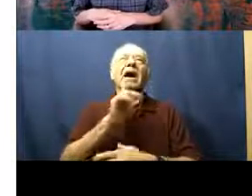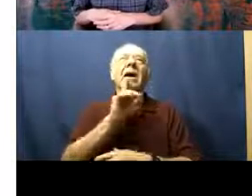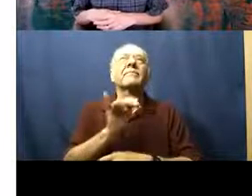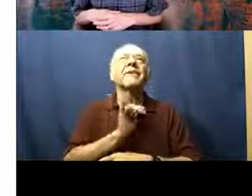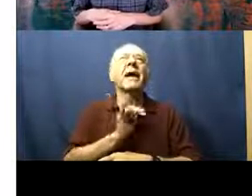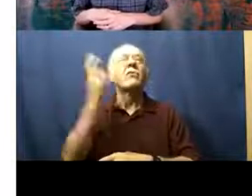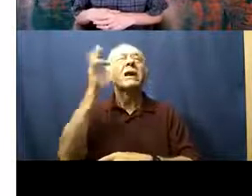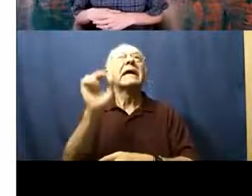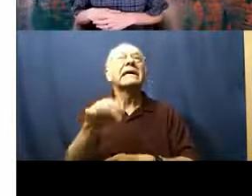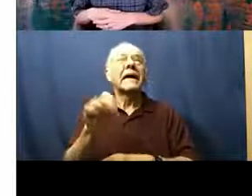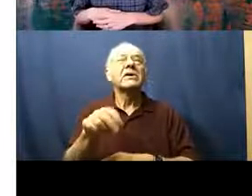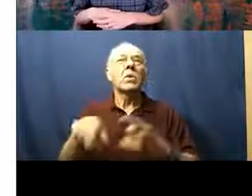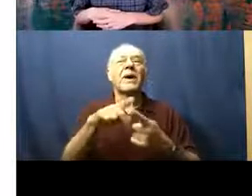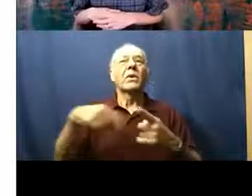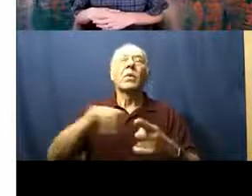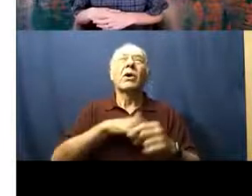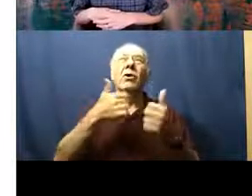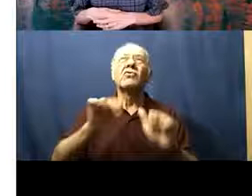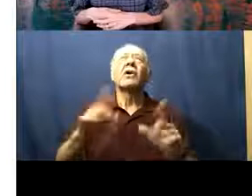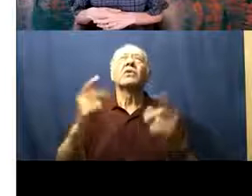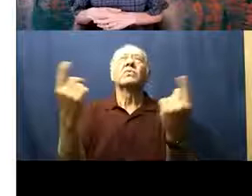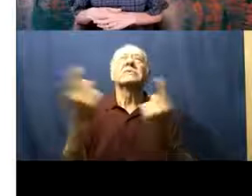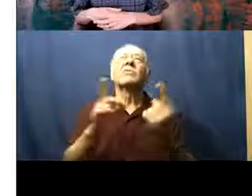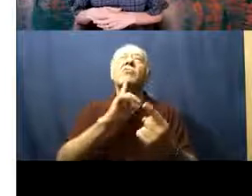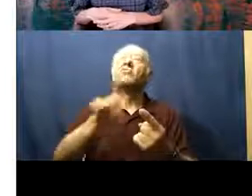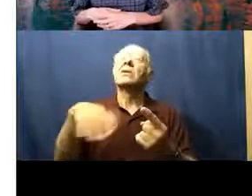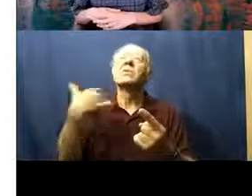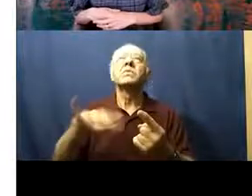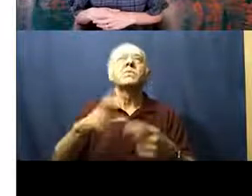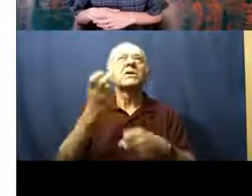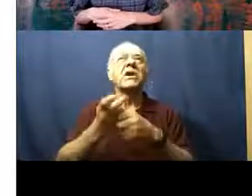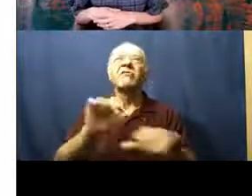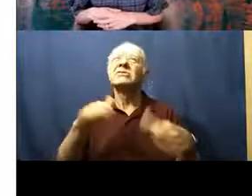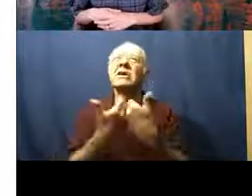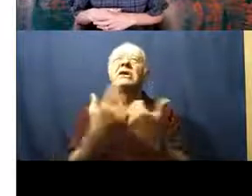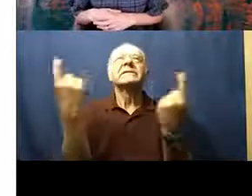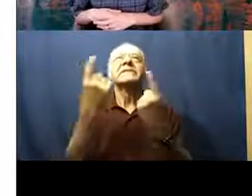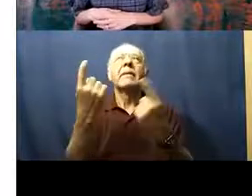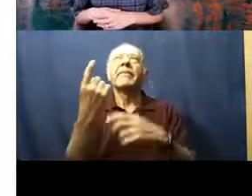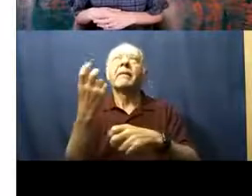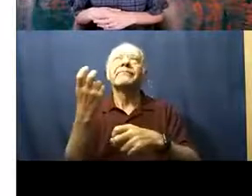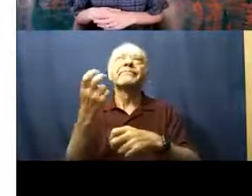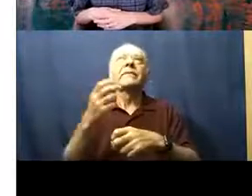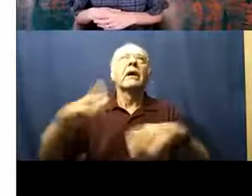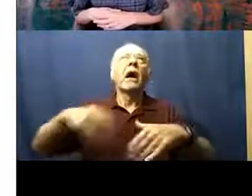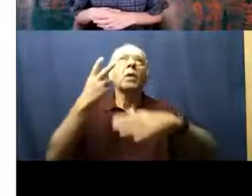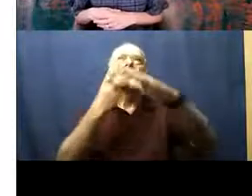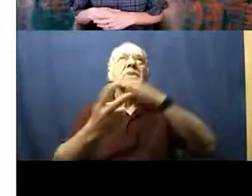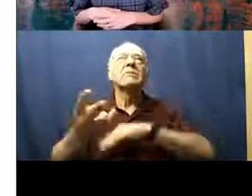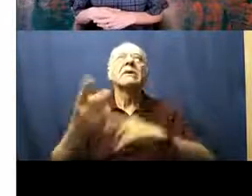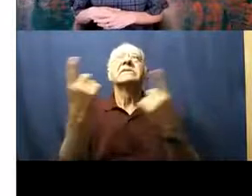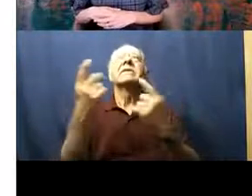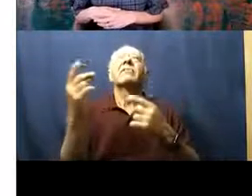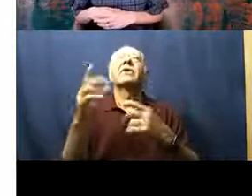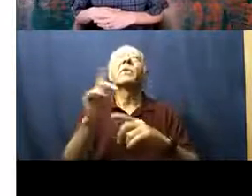realized, yes, like when we are trying to do something really challenging, something unpredictable, something where there's